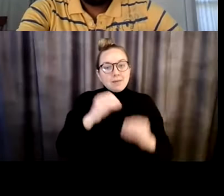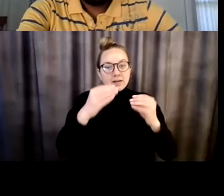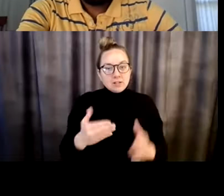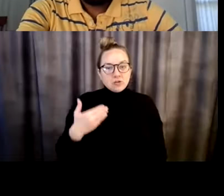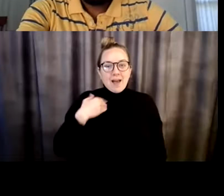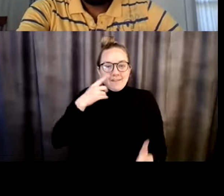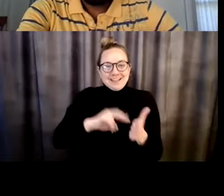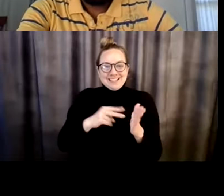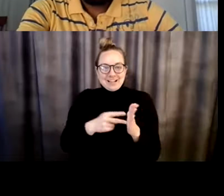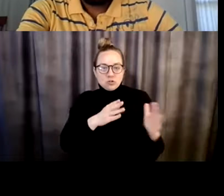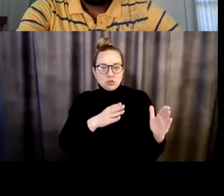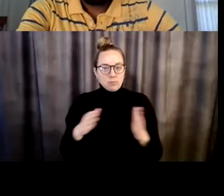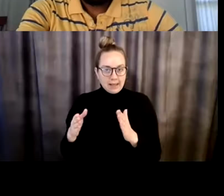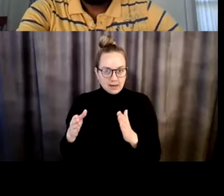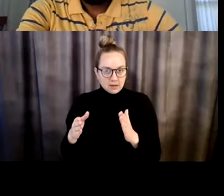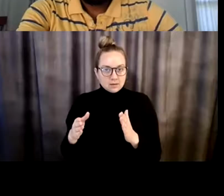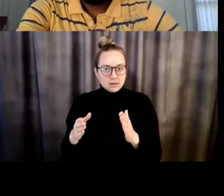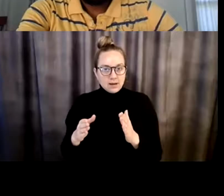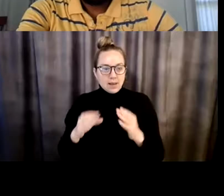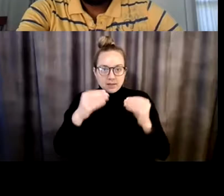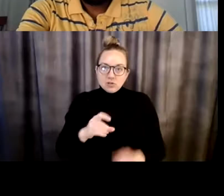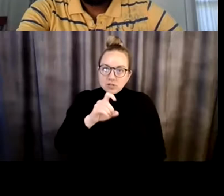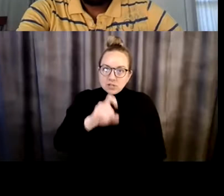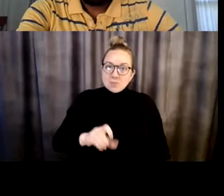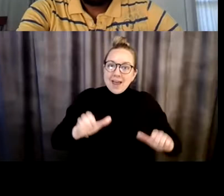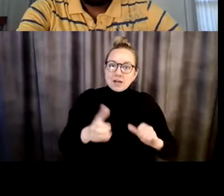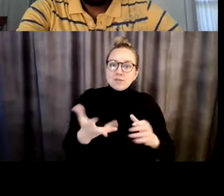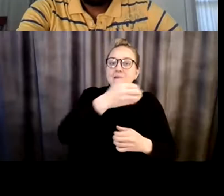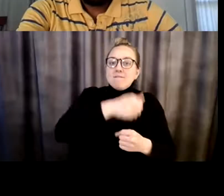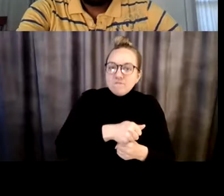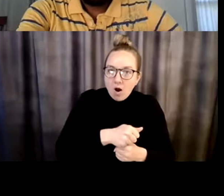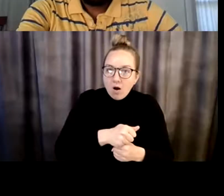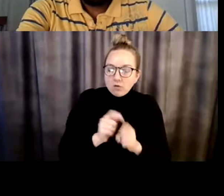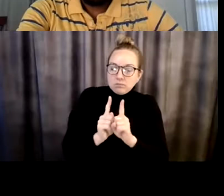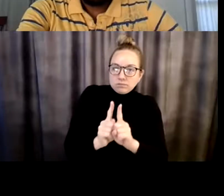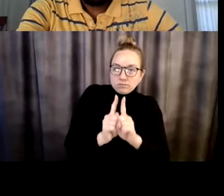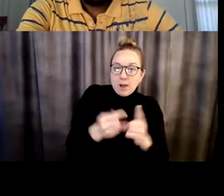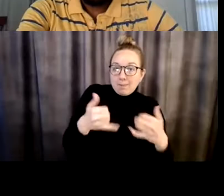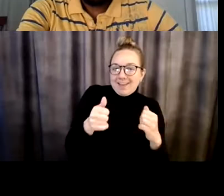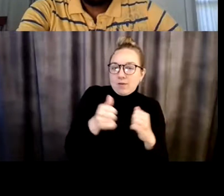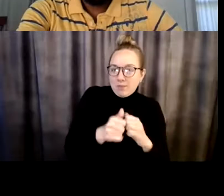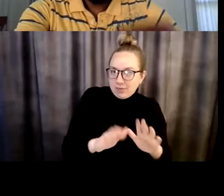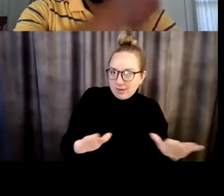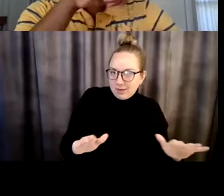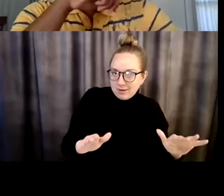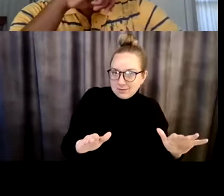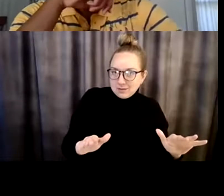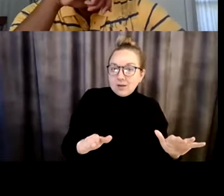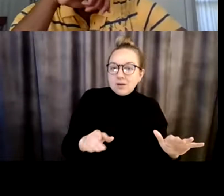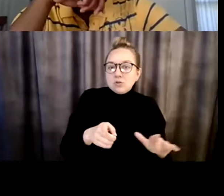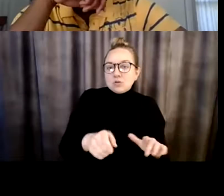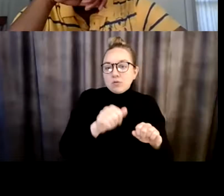And the teacher needs to be actively involved playing right along with the children so that they are working on